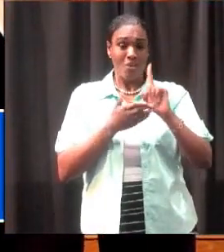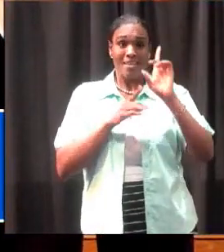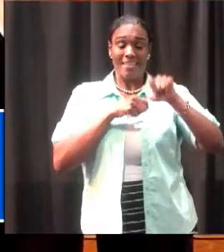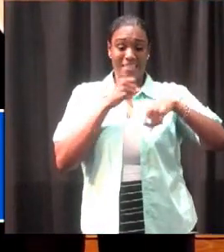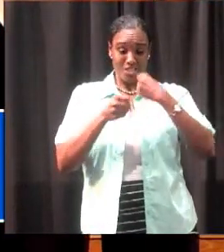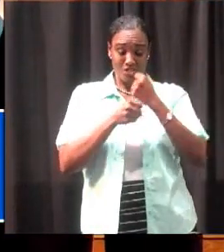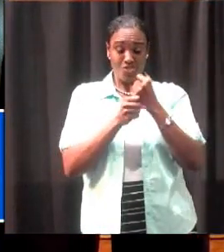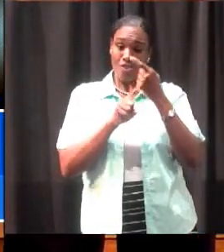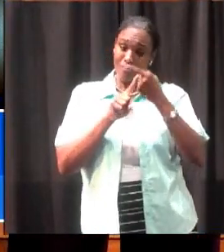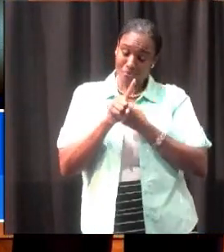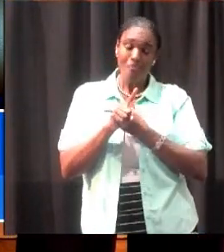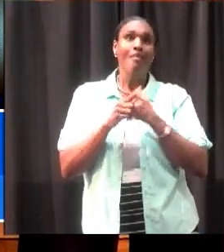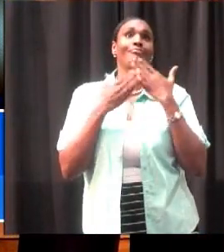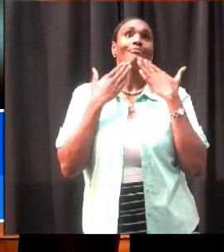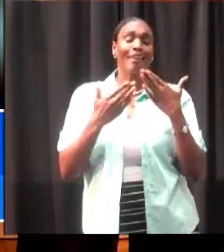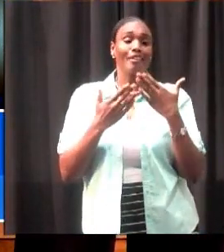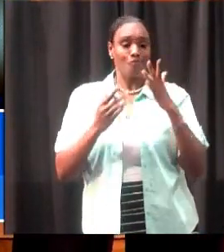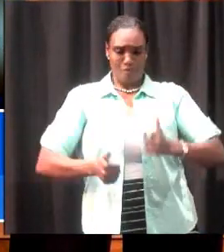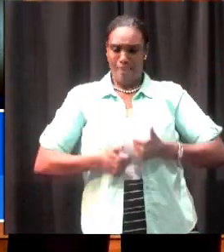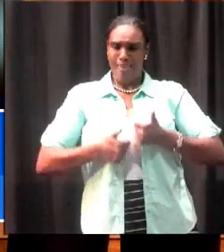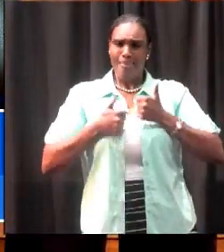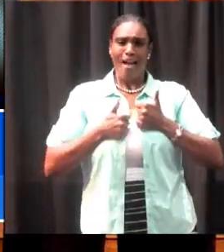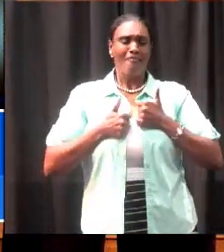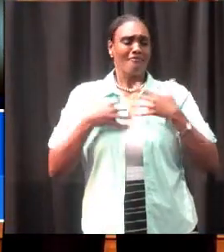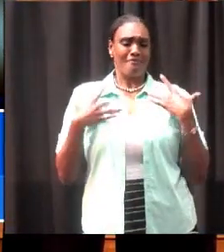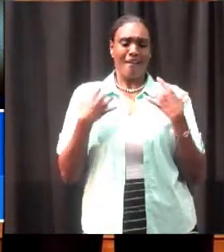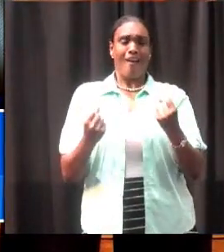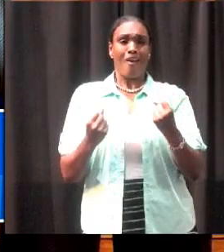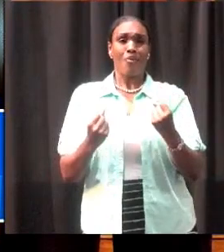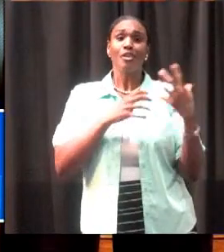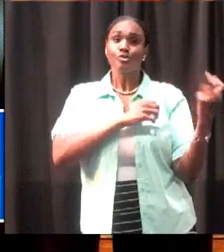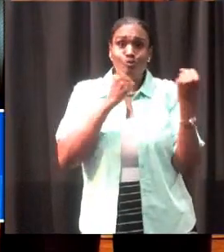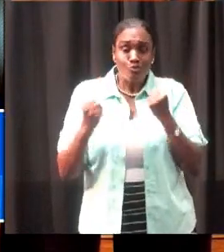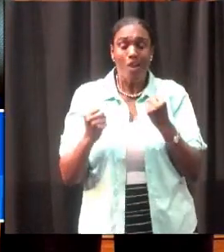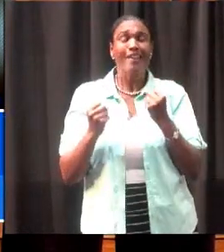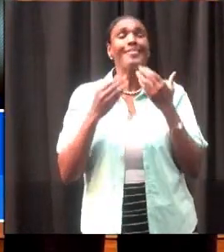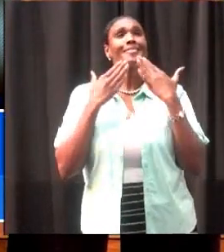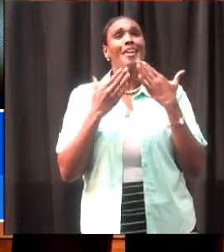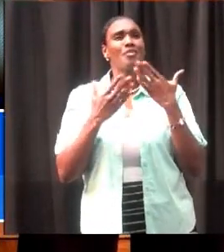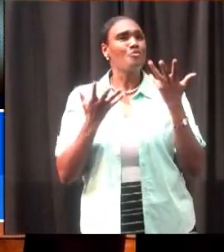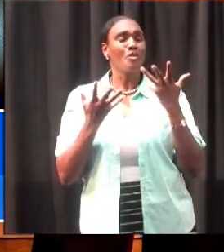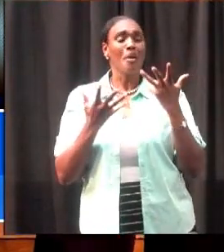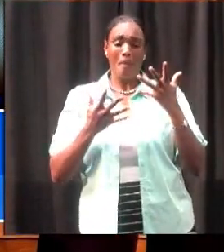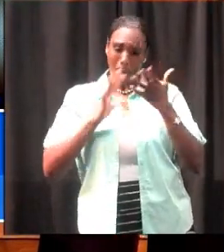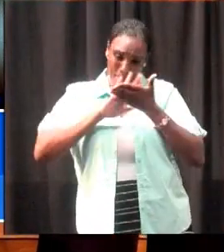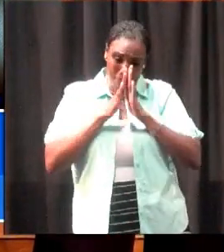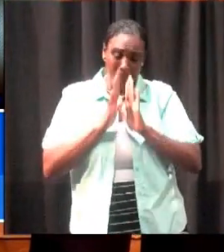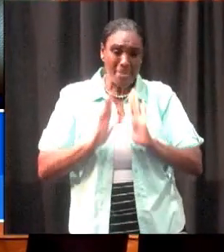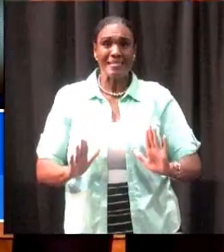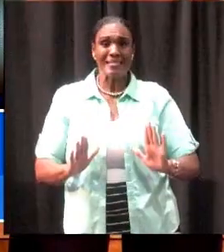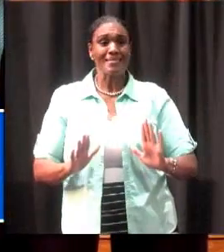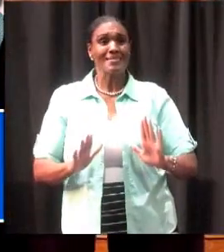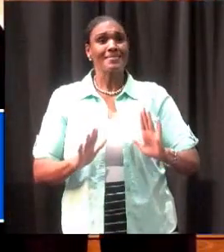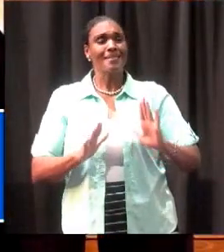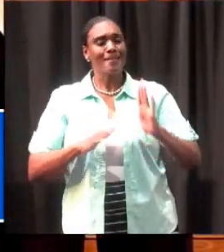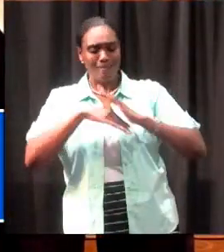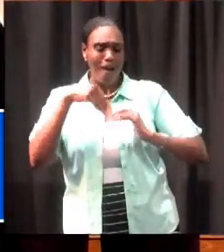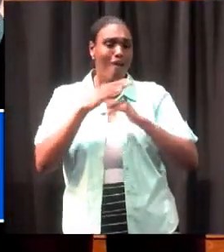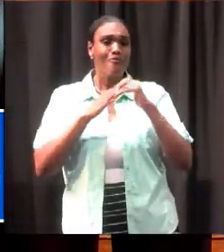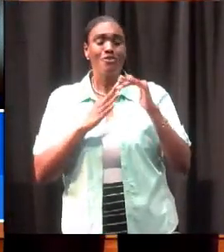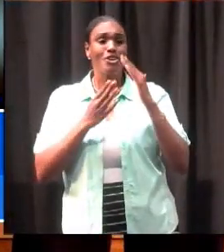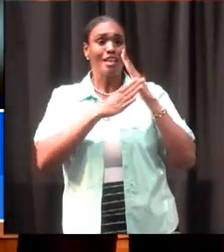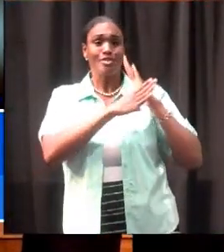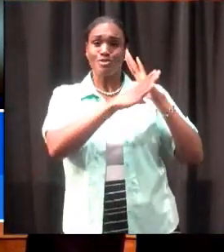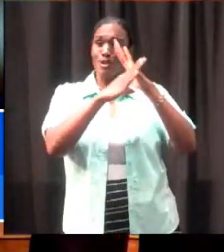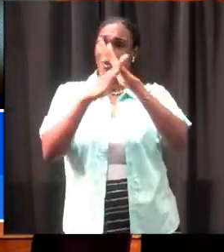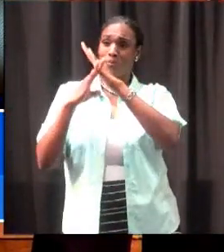oh God. We thank you for life and health and strength, oh God. We thank you for peace and comfort and shelter, oh God. We thank you, oh God,